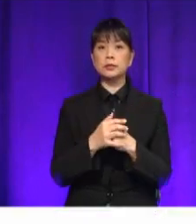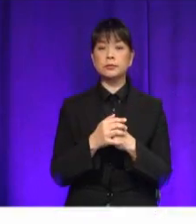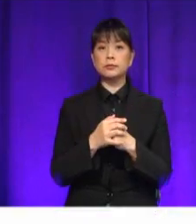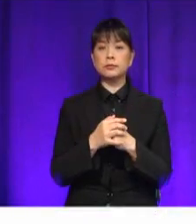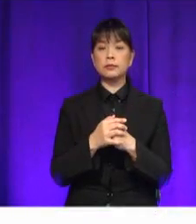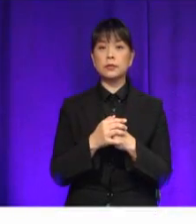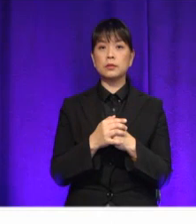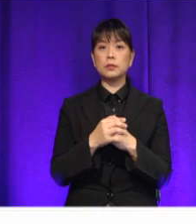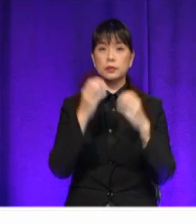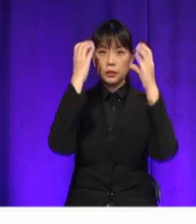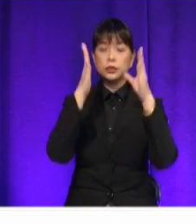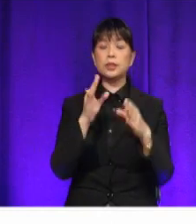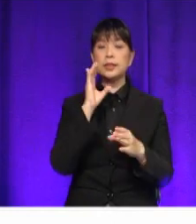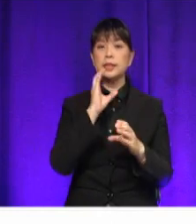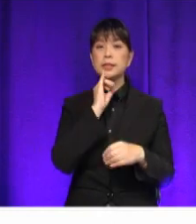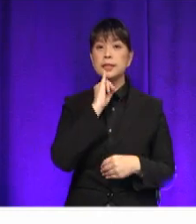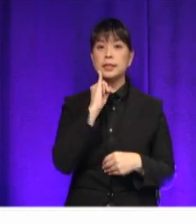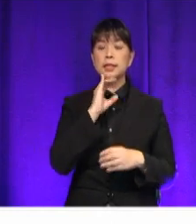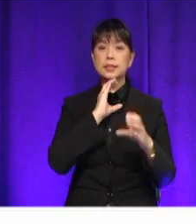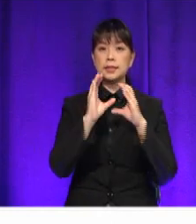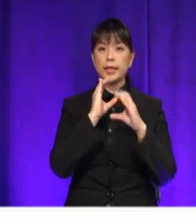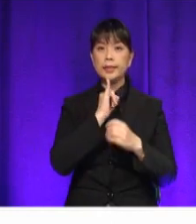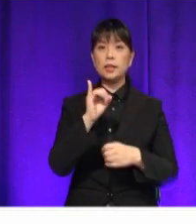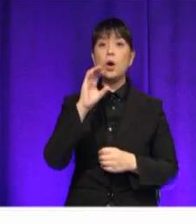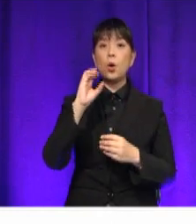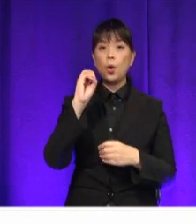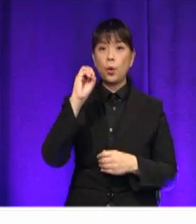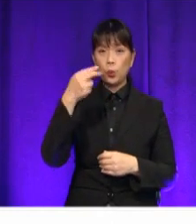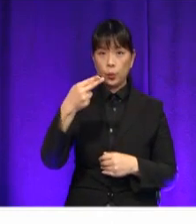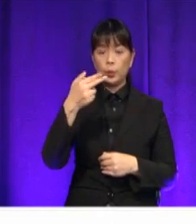really? So which emoji is it, Ashraf?